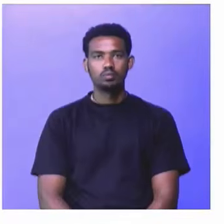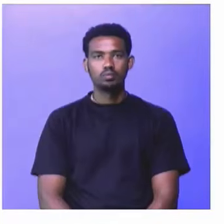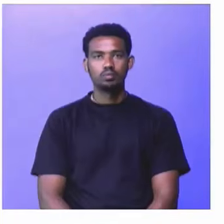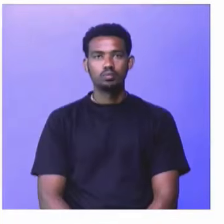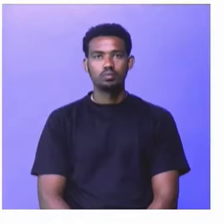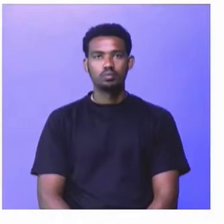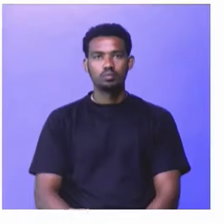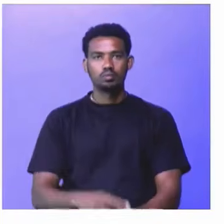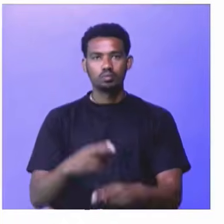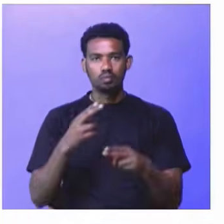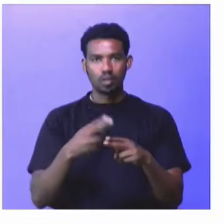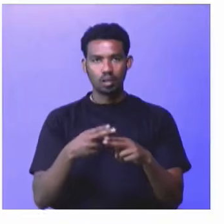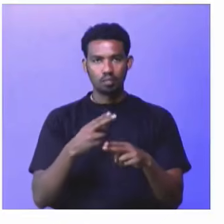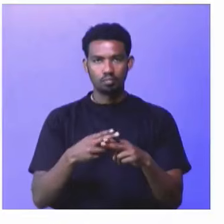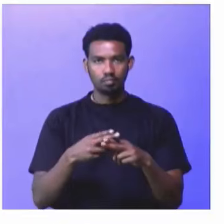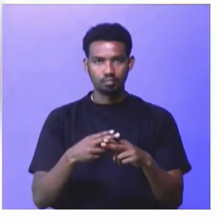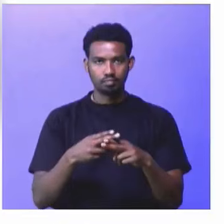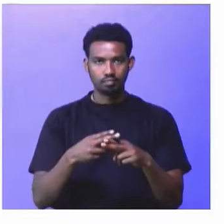name,